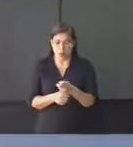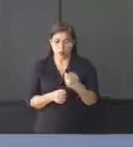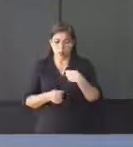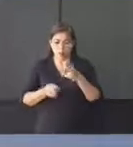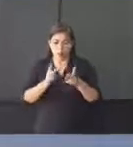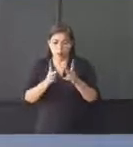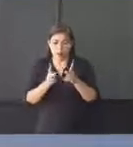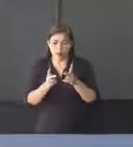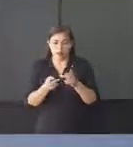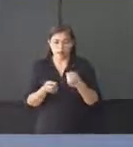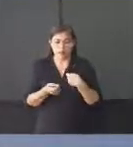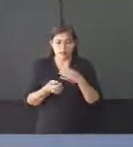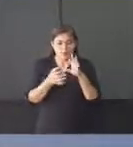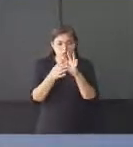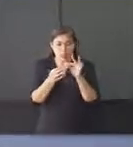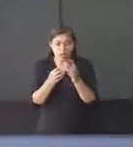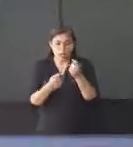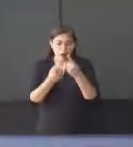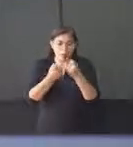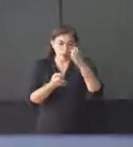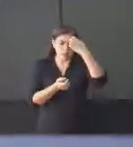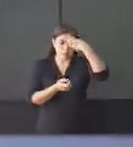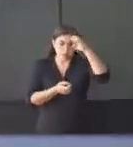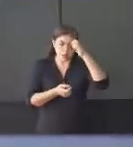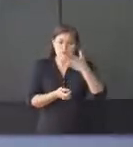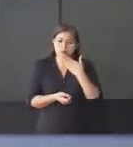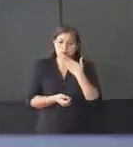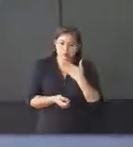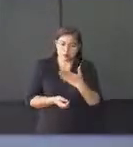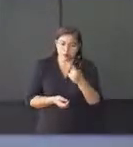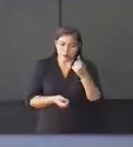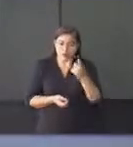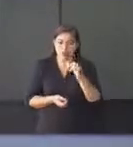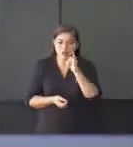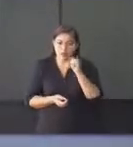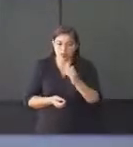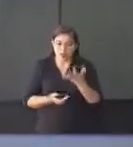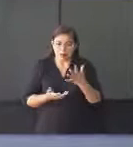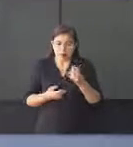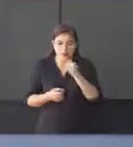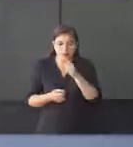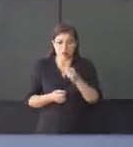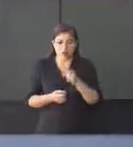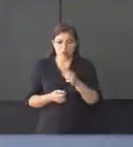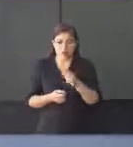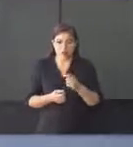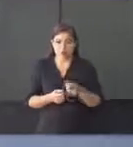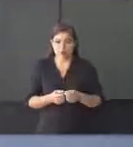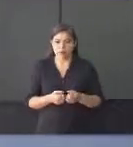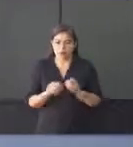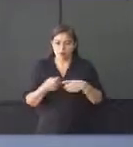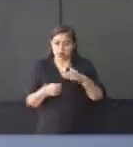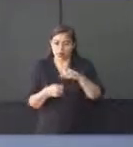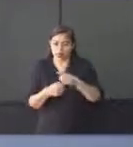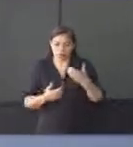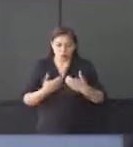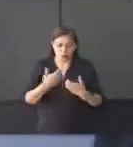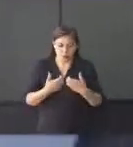second presentation I will be sharing some positive experiences in